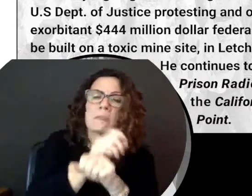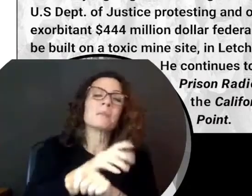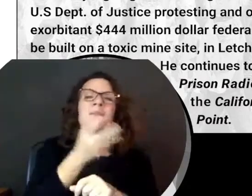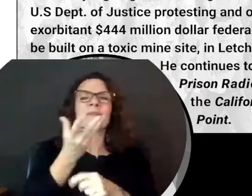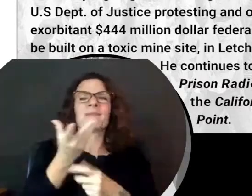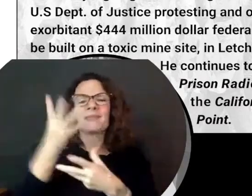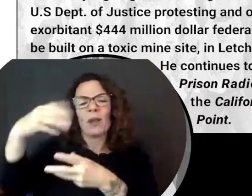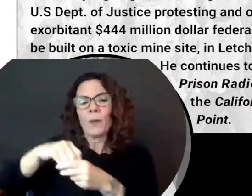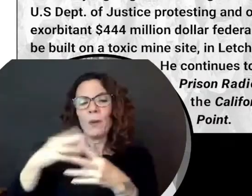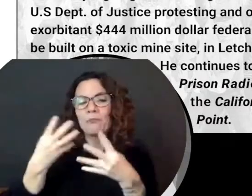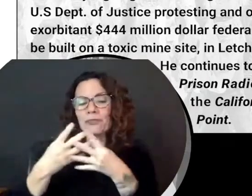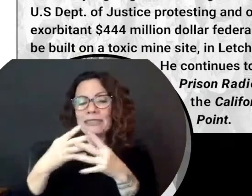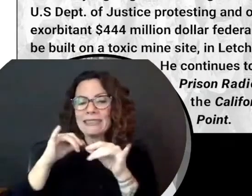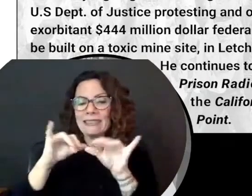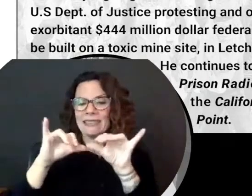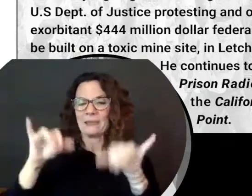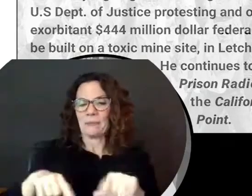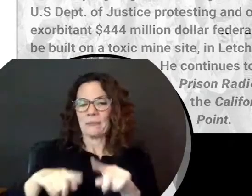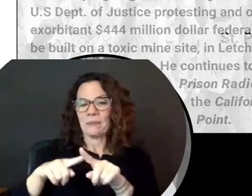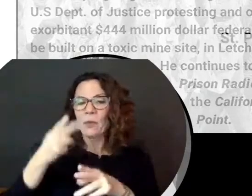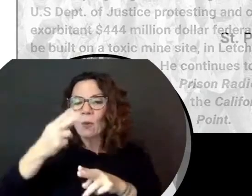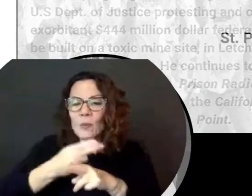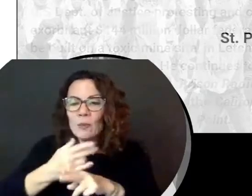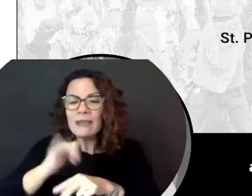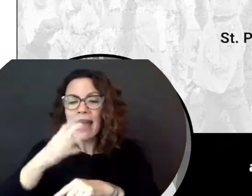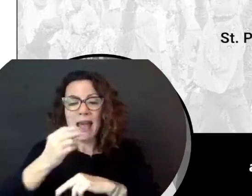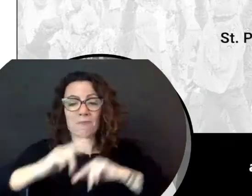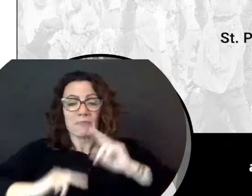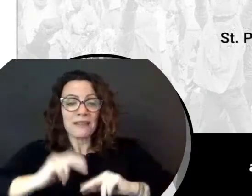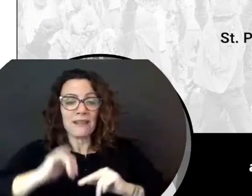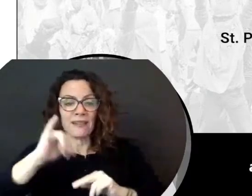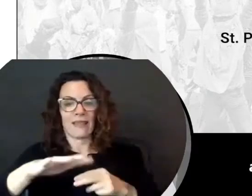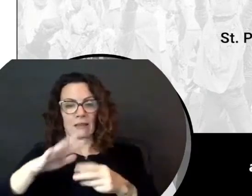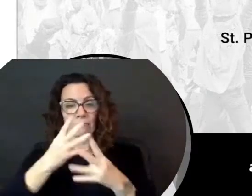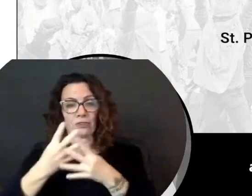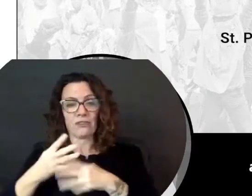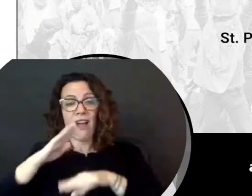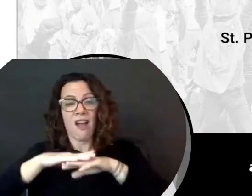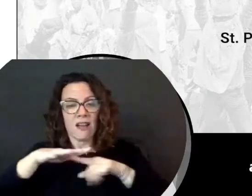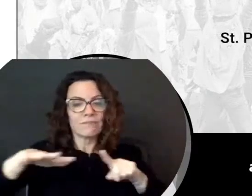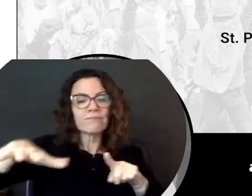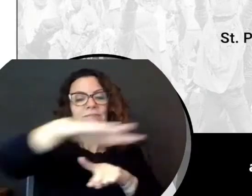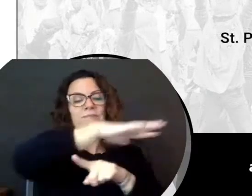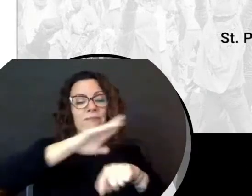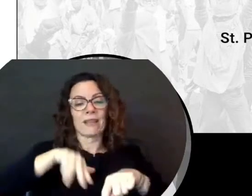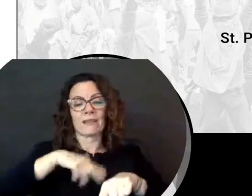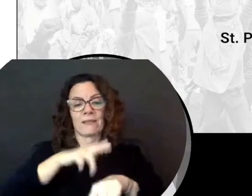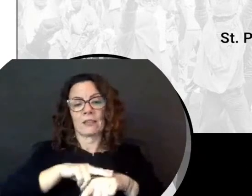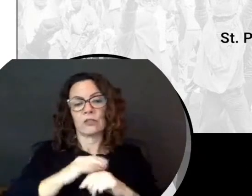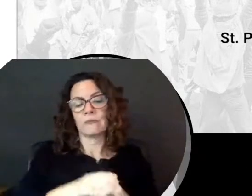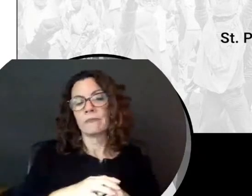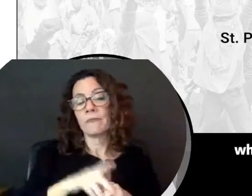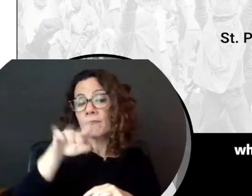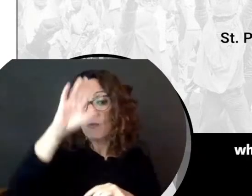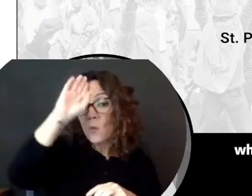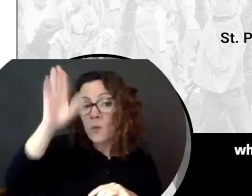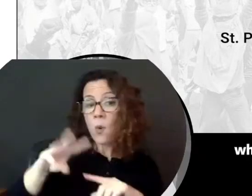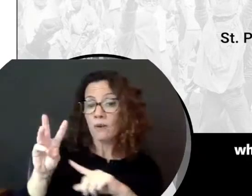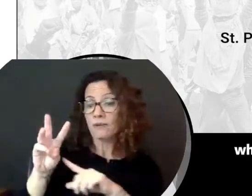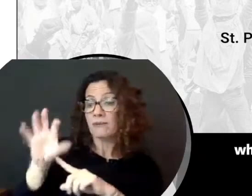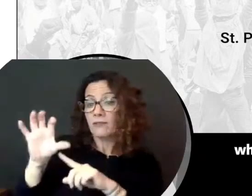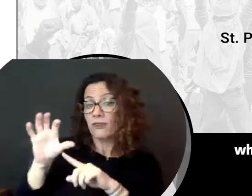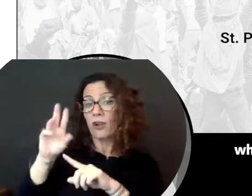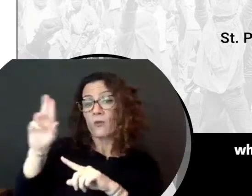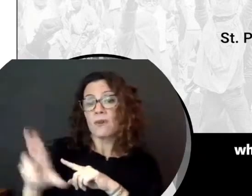600 United States prisons are built on top of toxic mine dump sites where